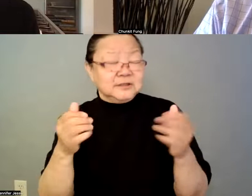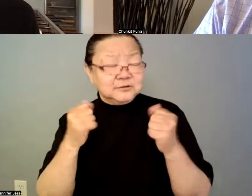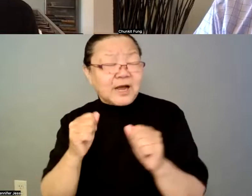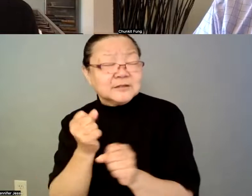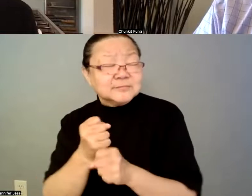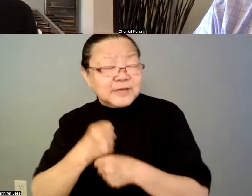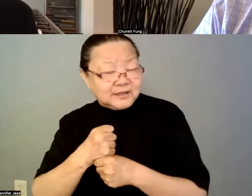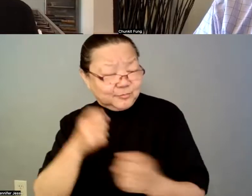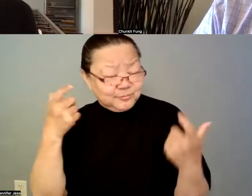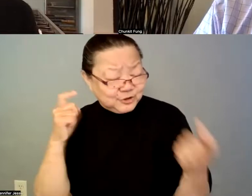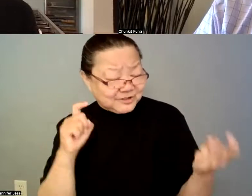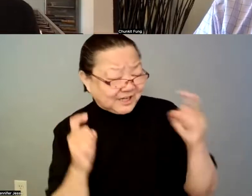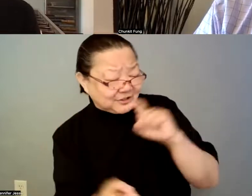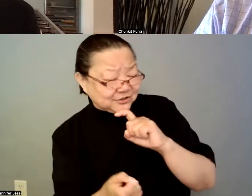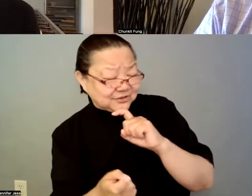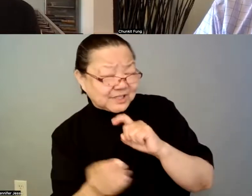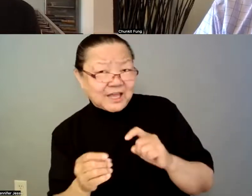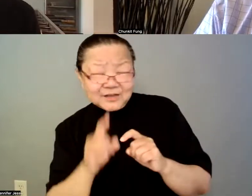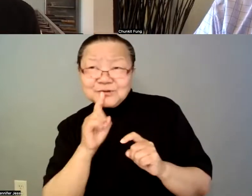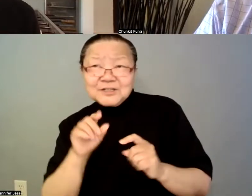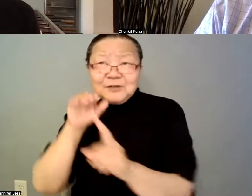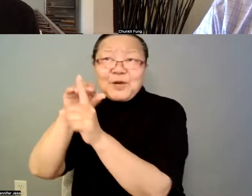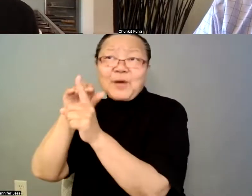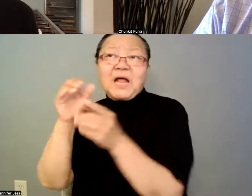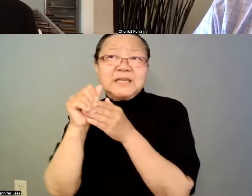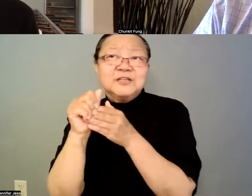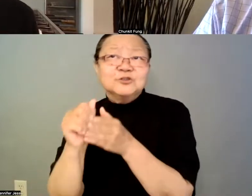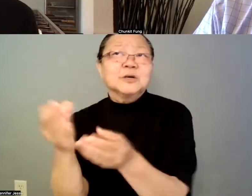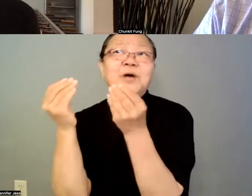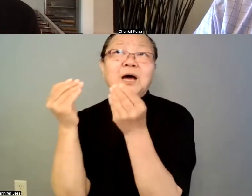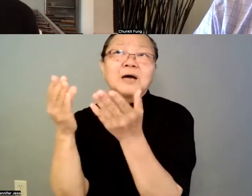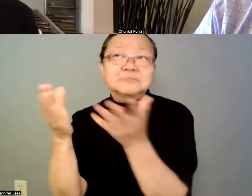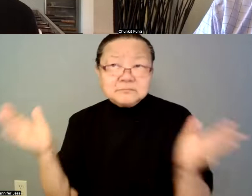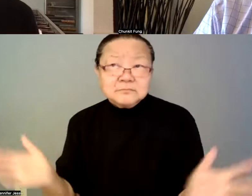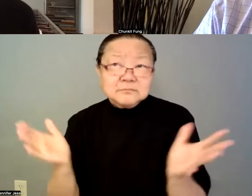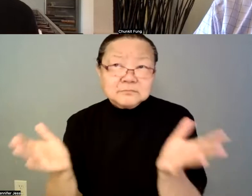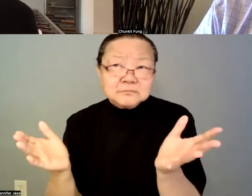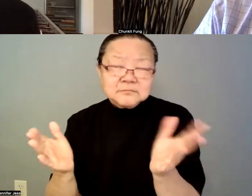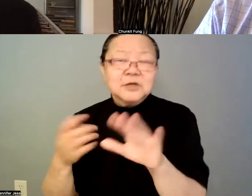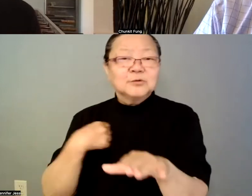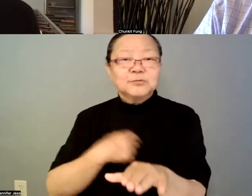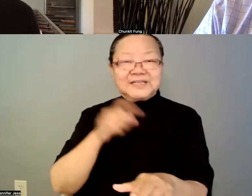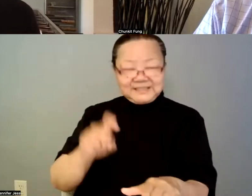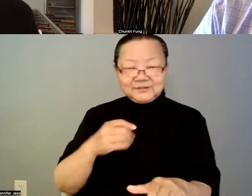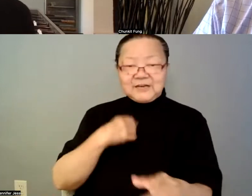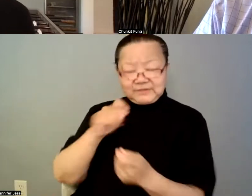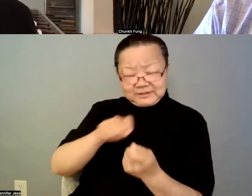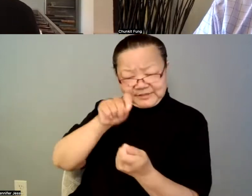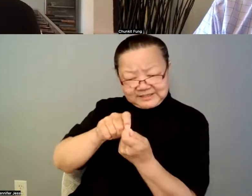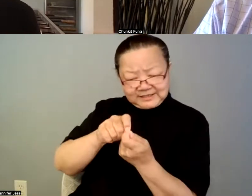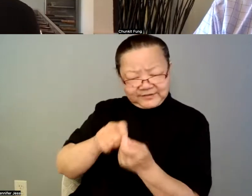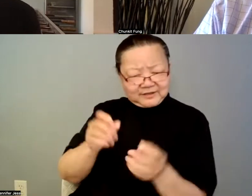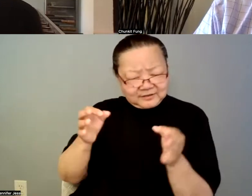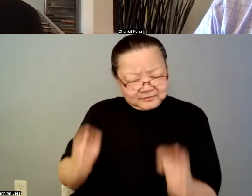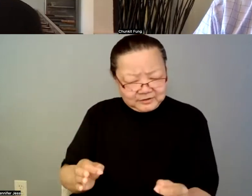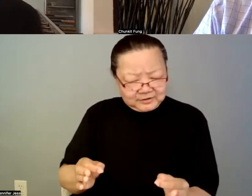think what we need to ask our organizations to do now is to really have concrete, specific,